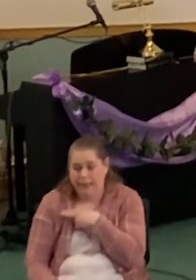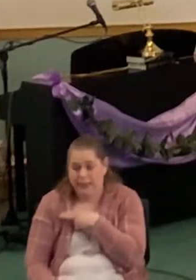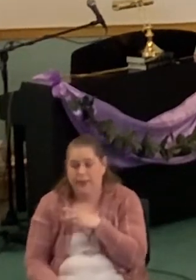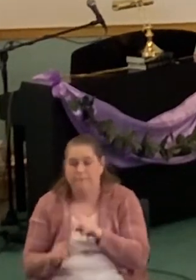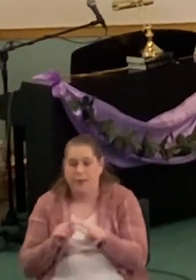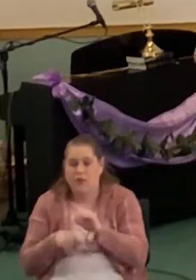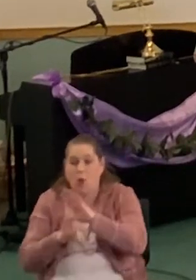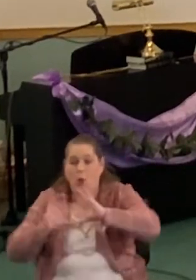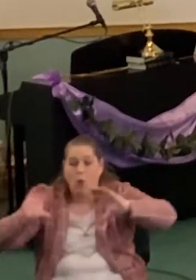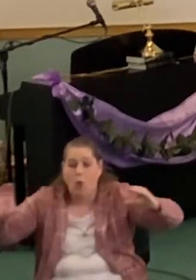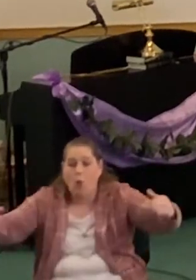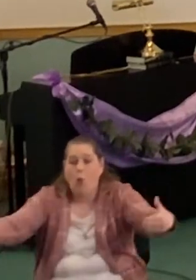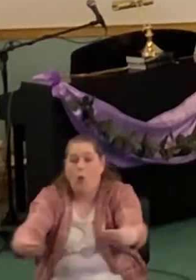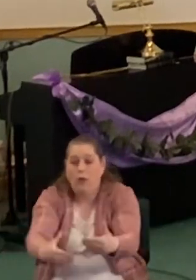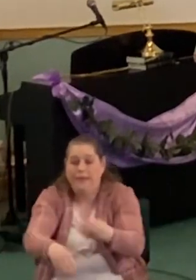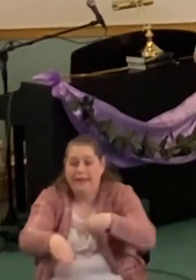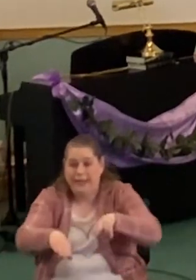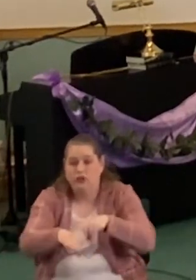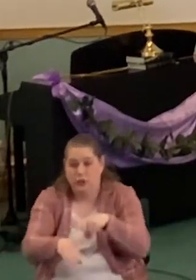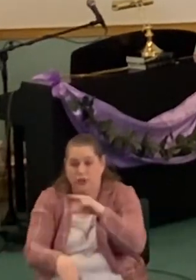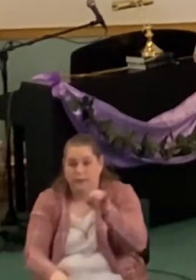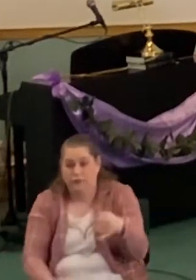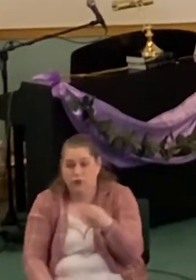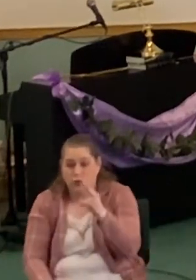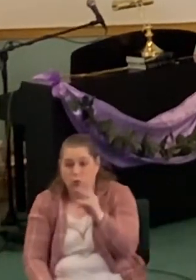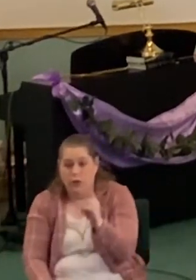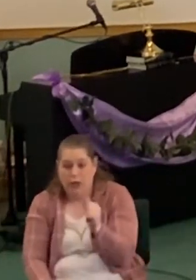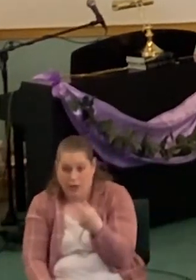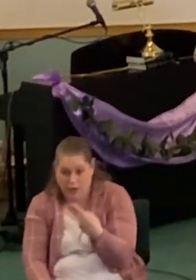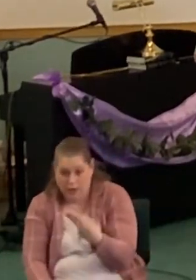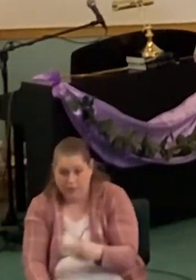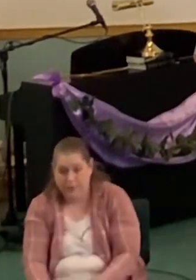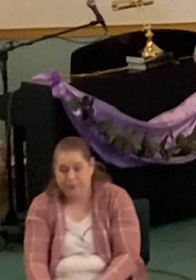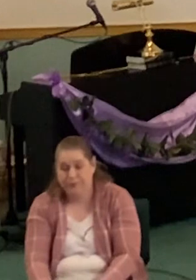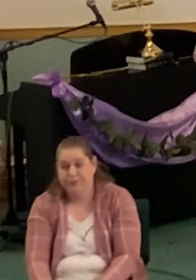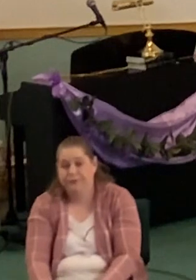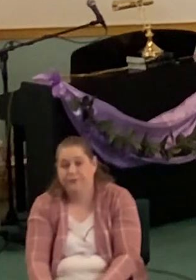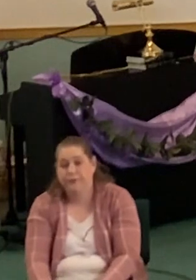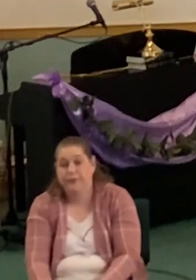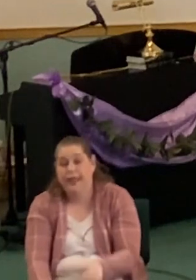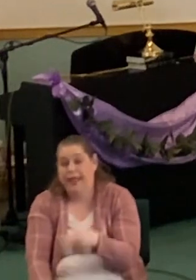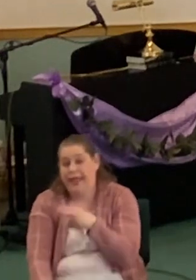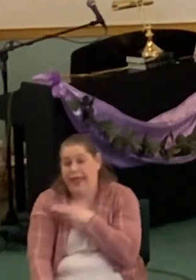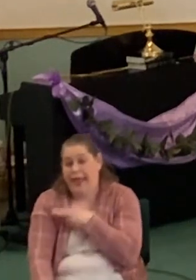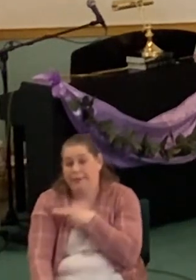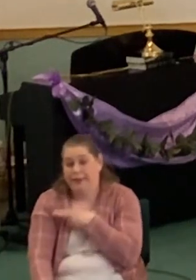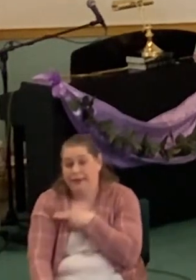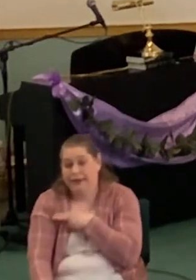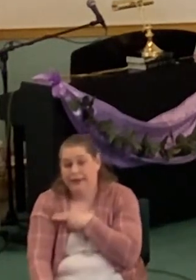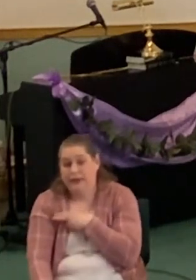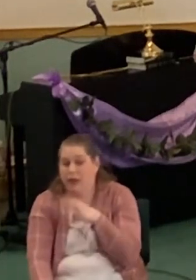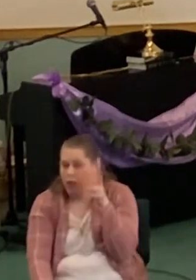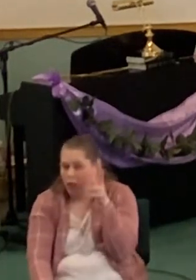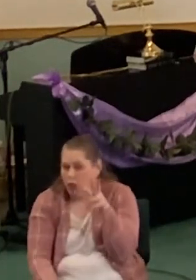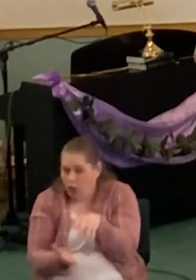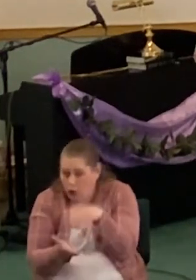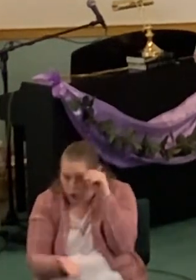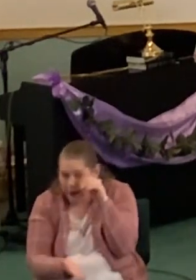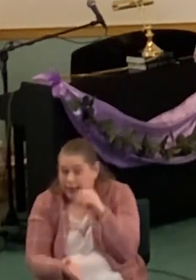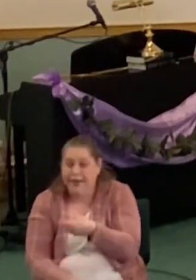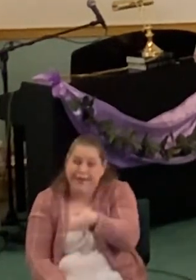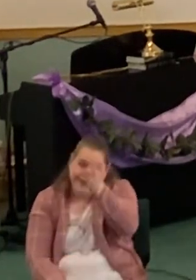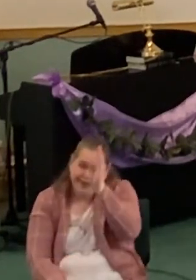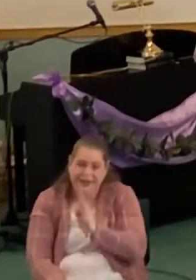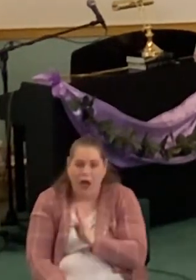for the entire nation of Judah. See, Habakkuk is learning as God speaks here that God has not